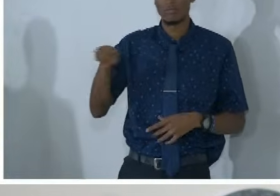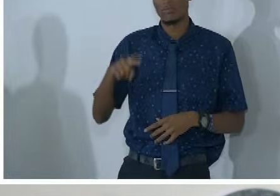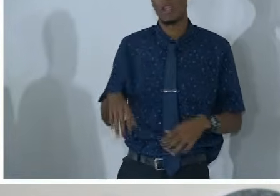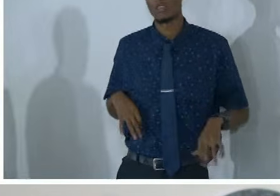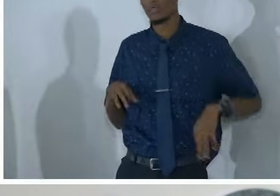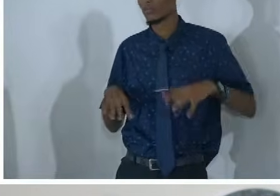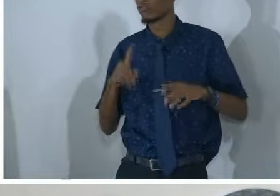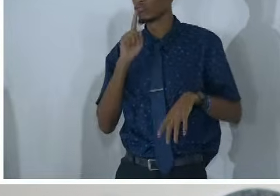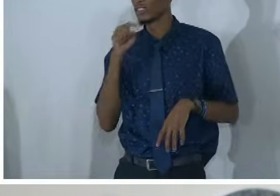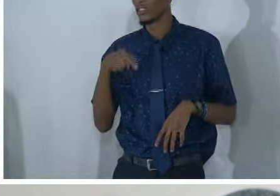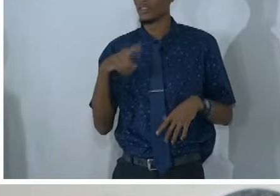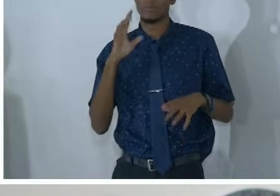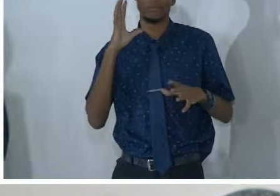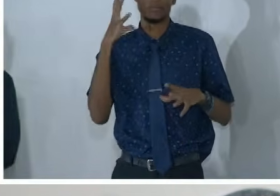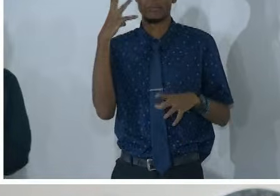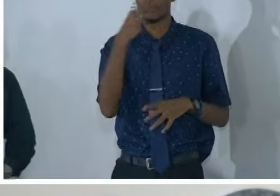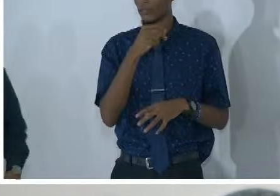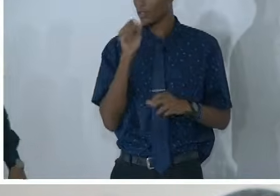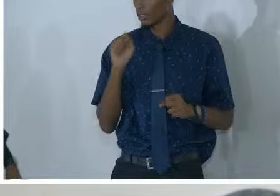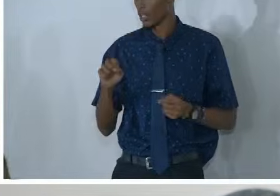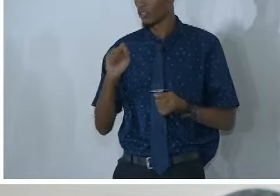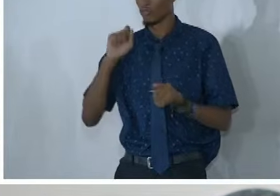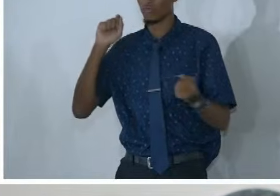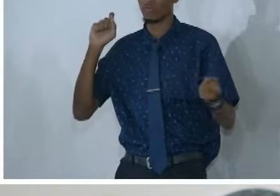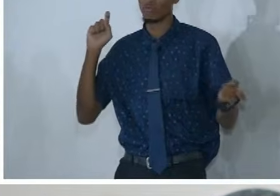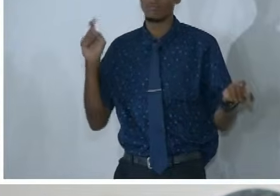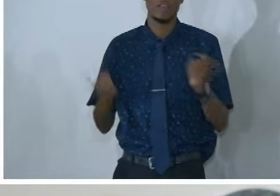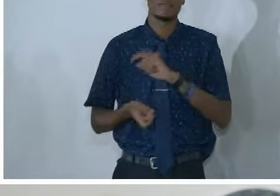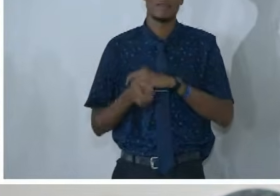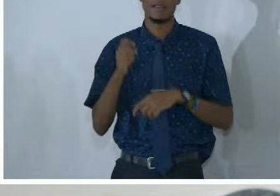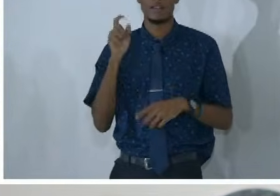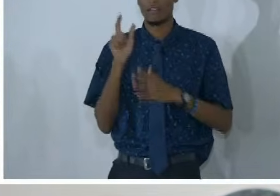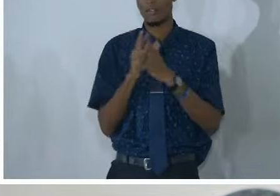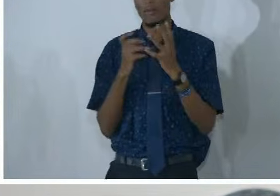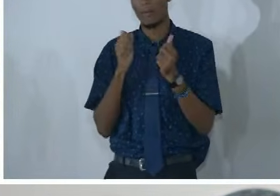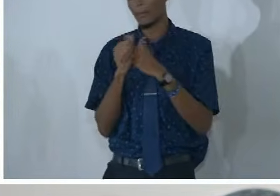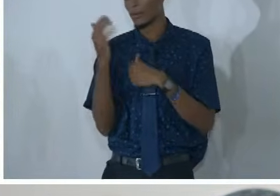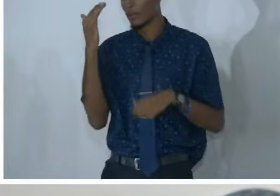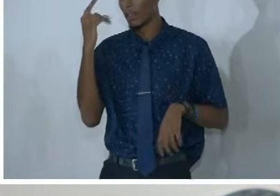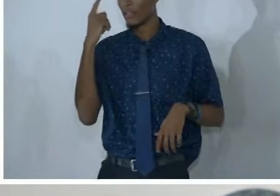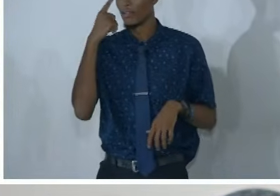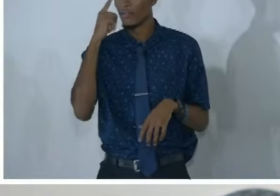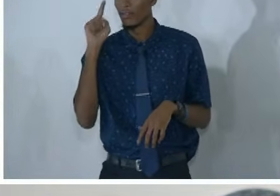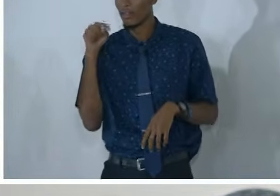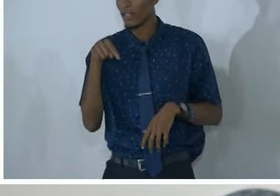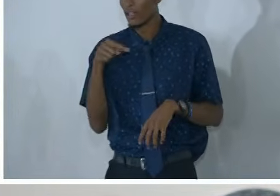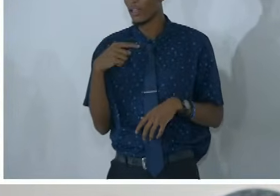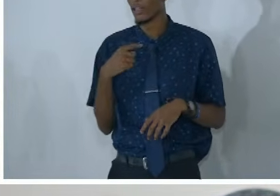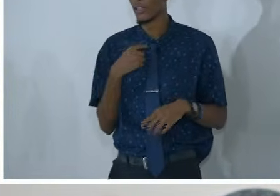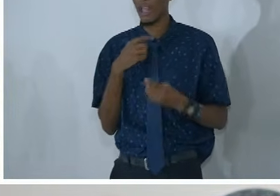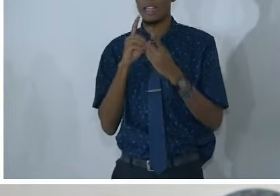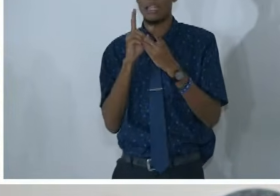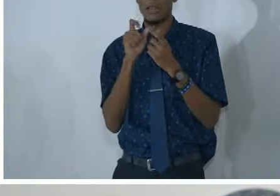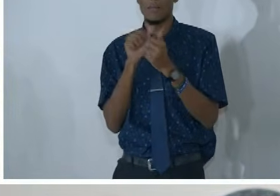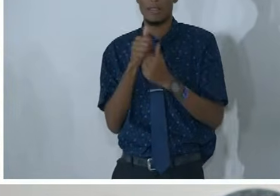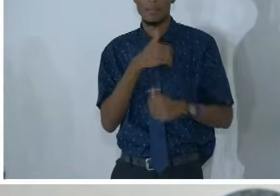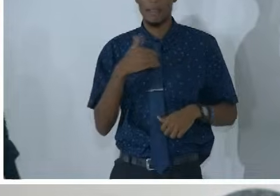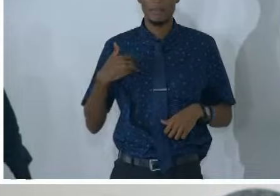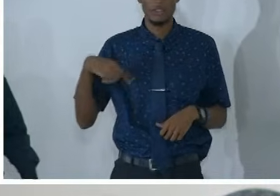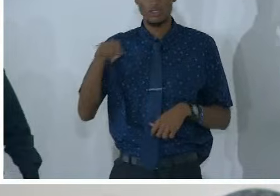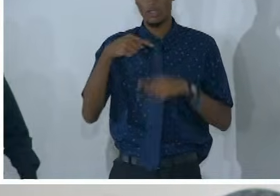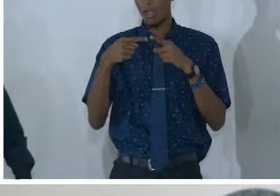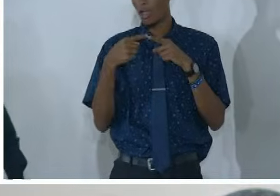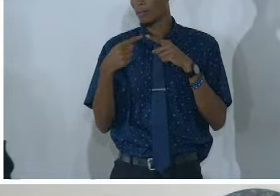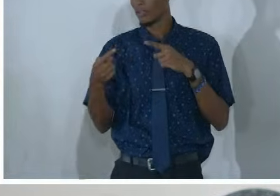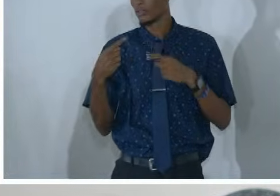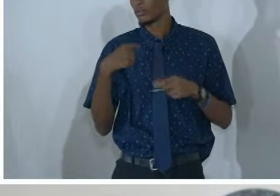transformative bill for Jamaica. Let me deal with the members of the opposition first, starting with